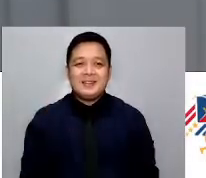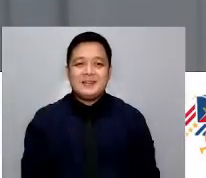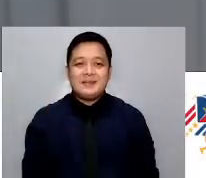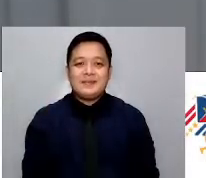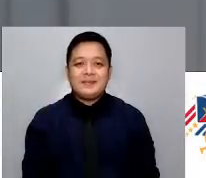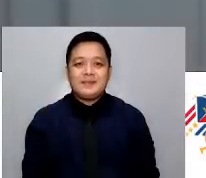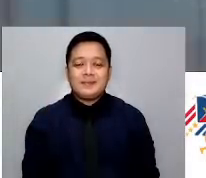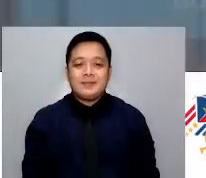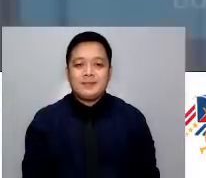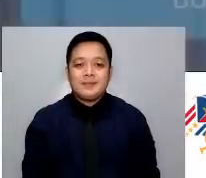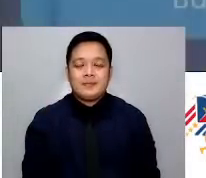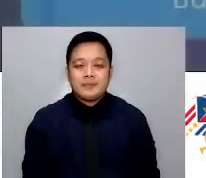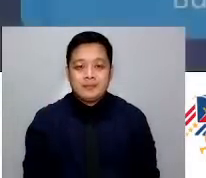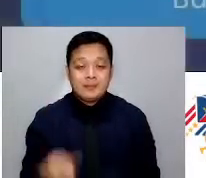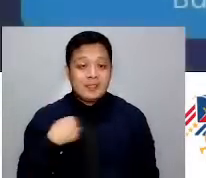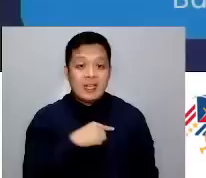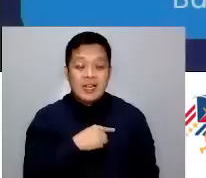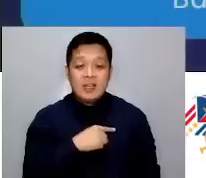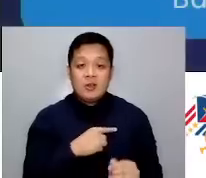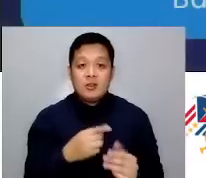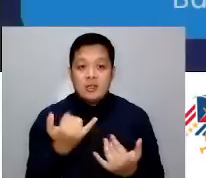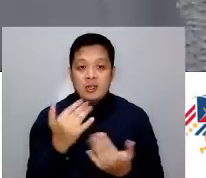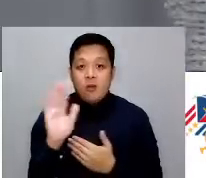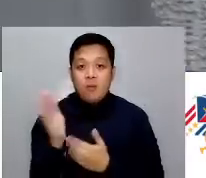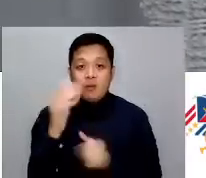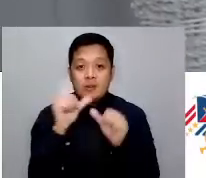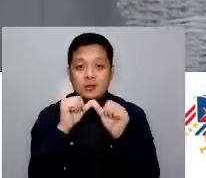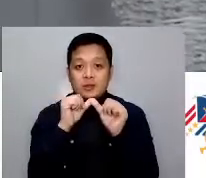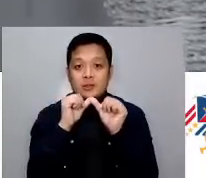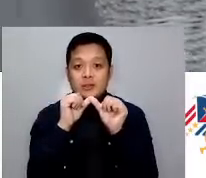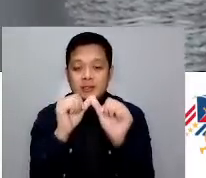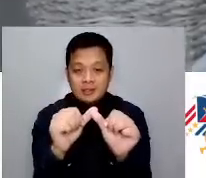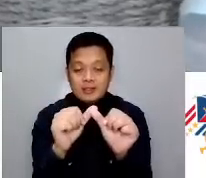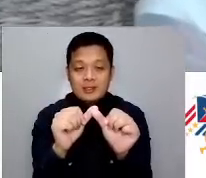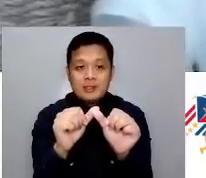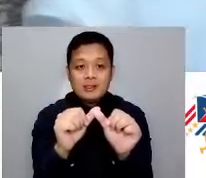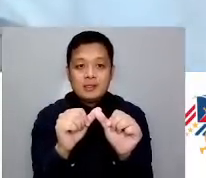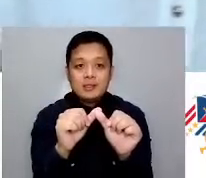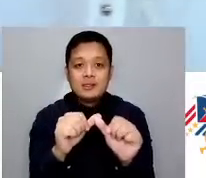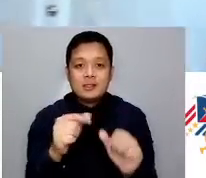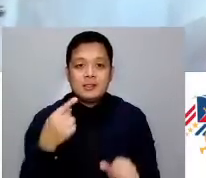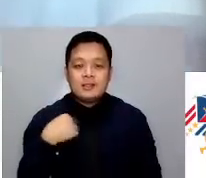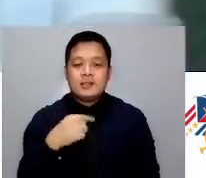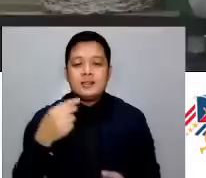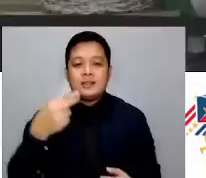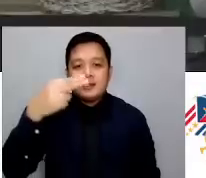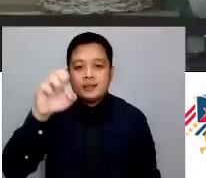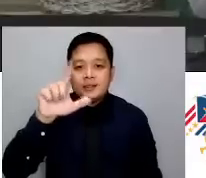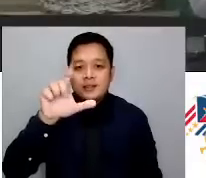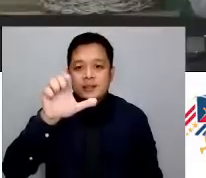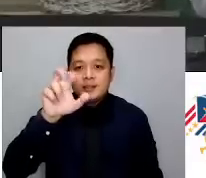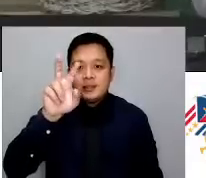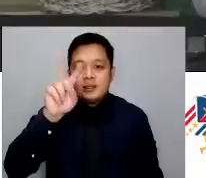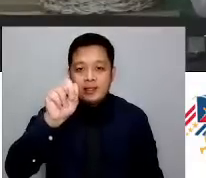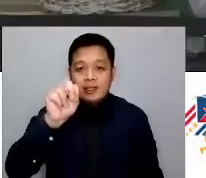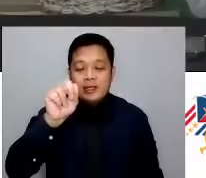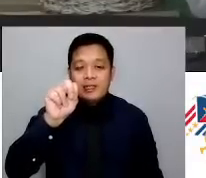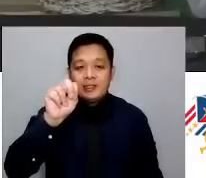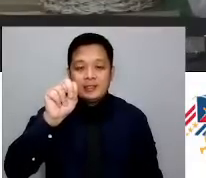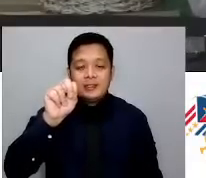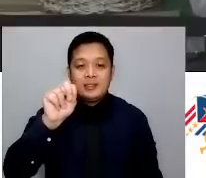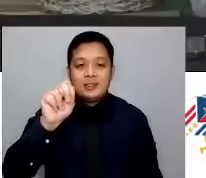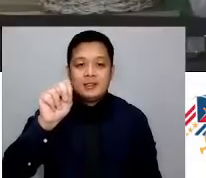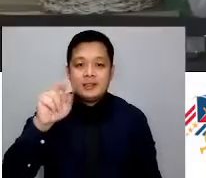Along with the continuation of this morning's event, allow us to reiterate one of Helen Keller's striking lines. The most